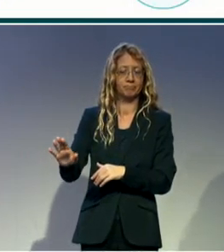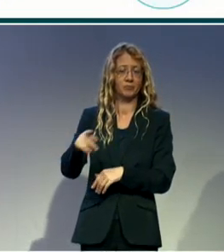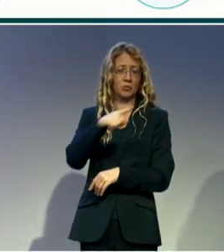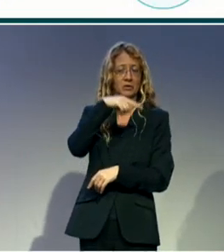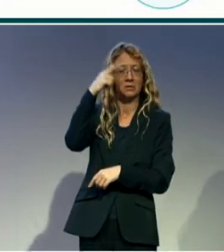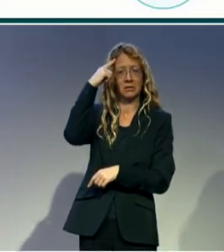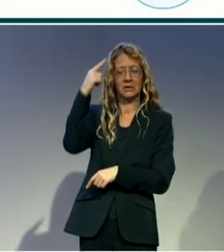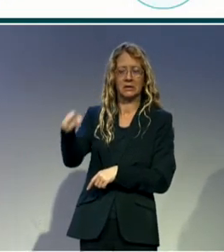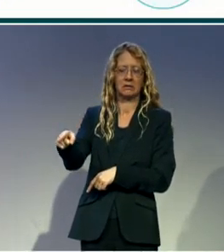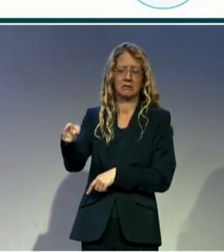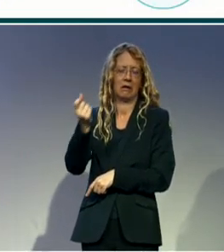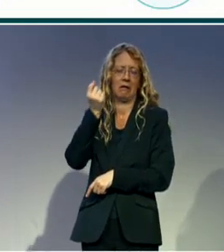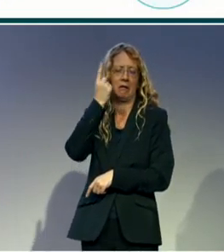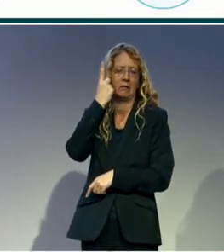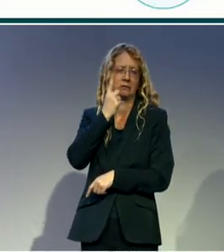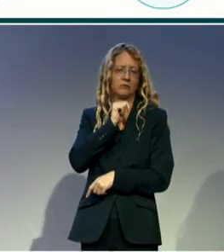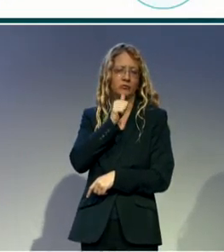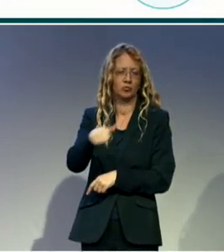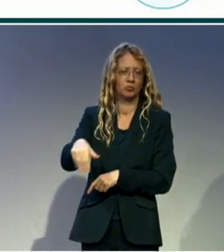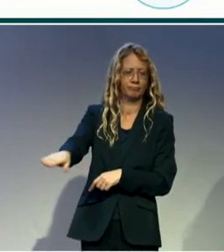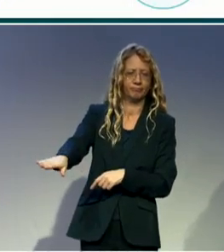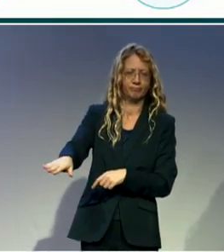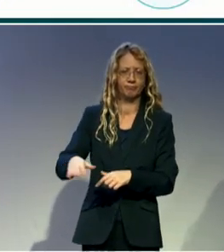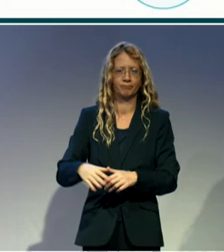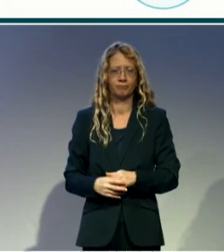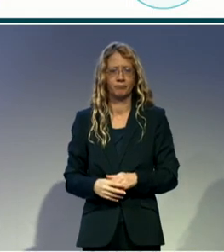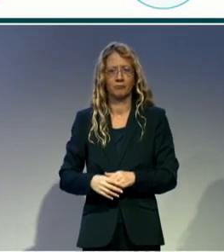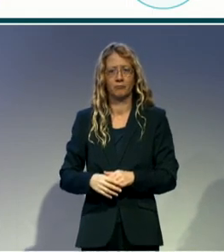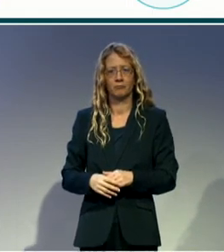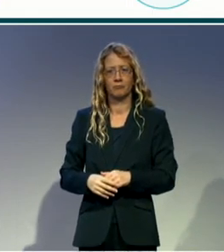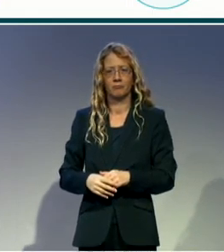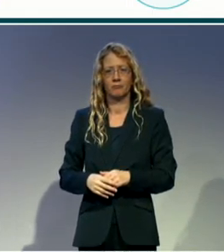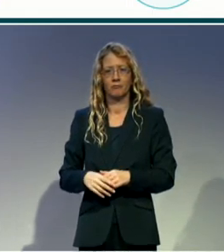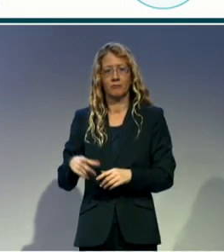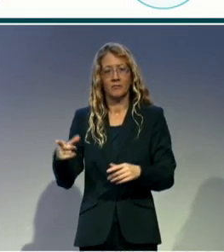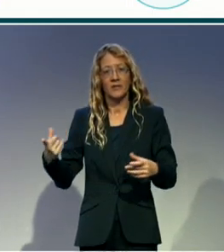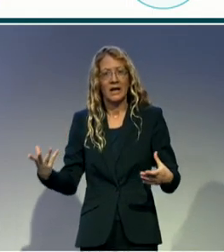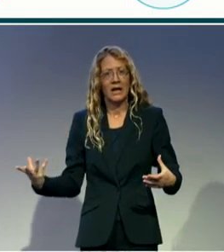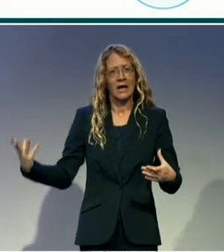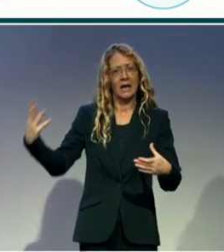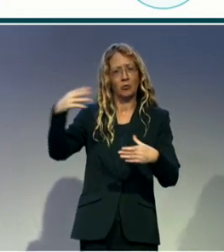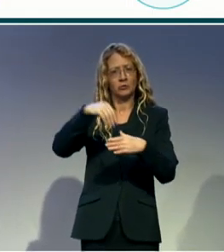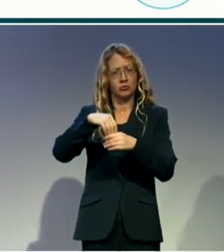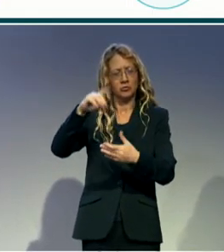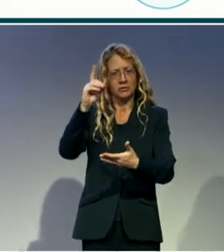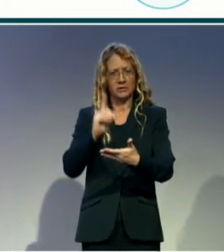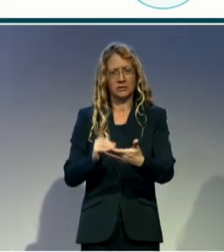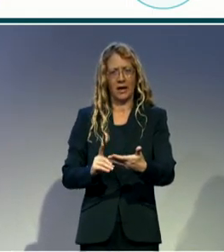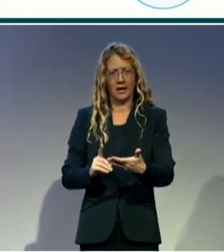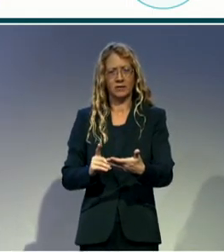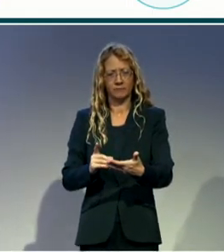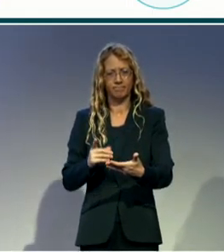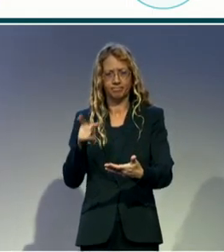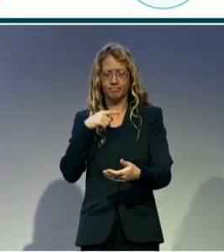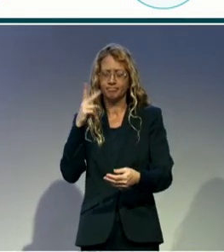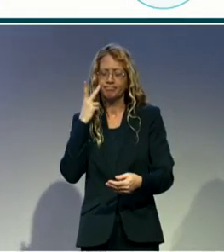Inclusion Design Lab began investigating the experiences of voters with intellectual disability in Australia roughly 6 years